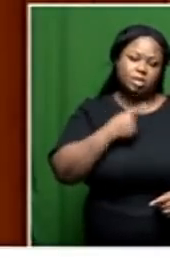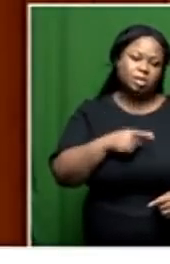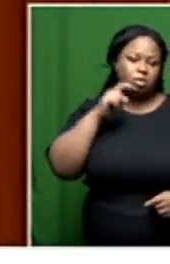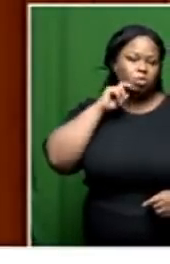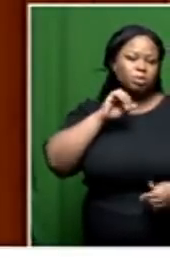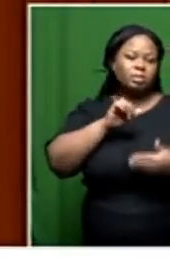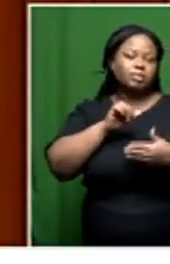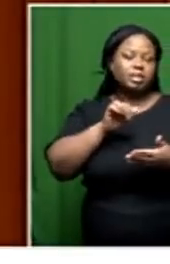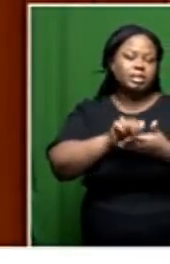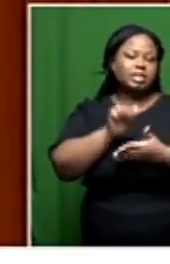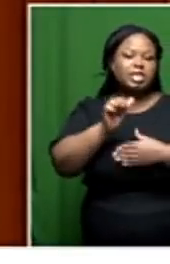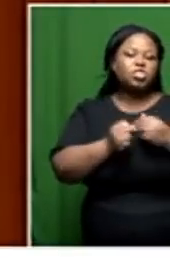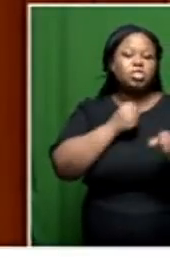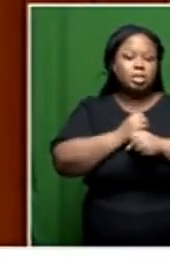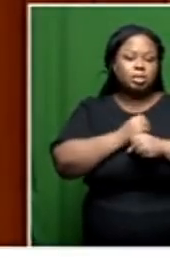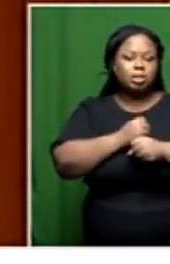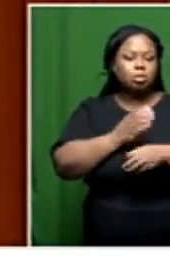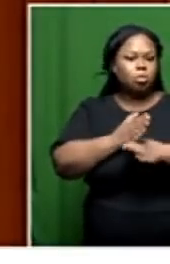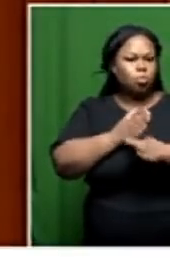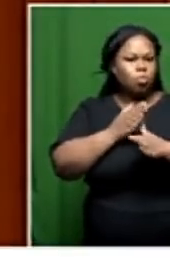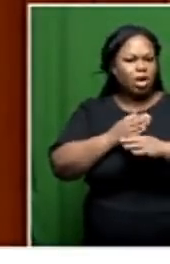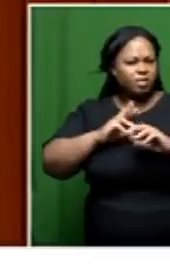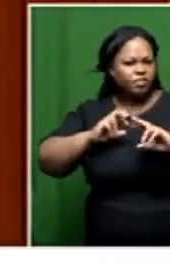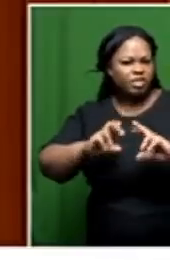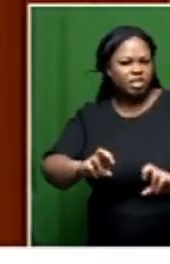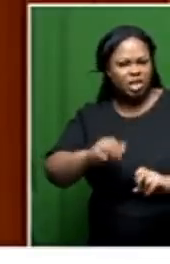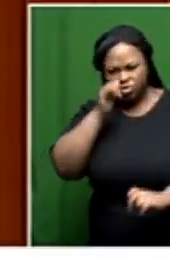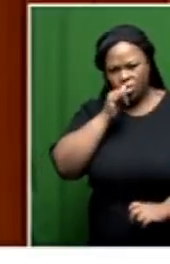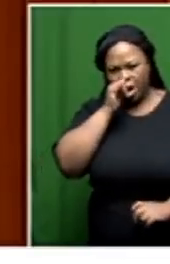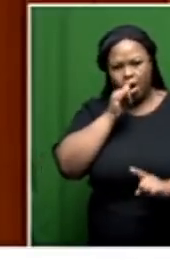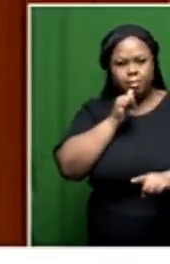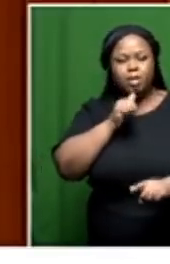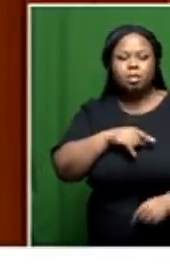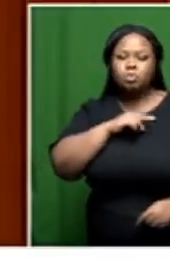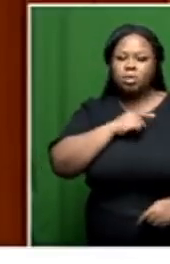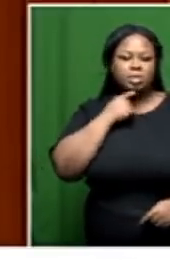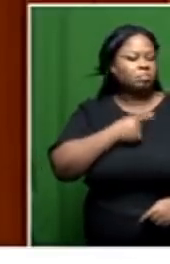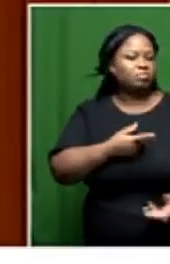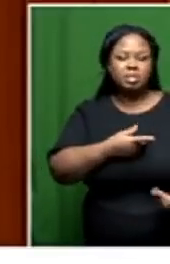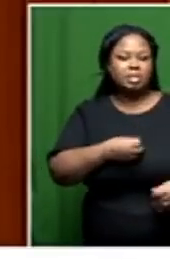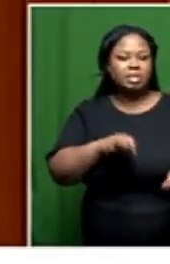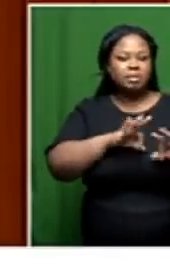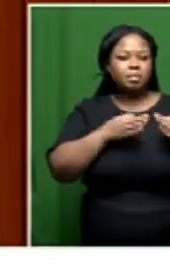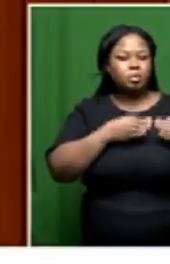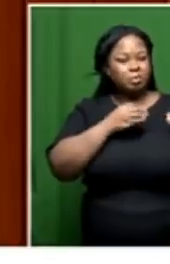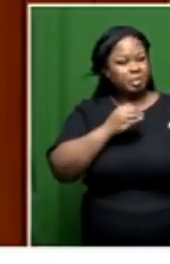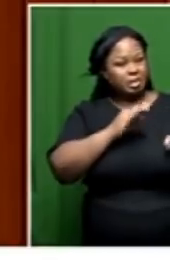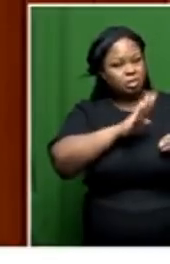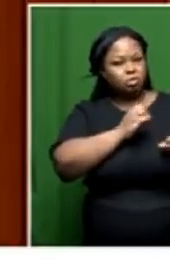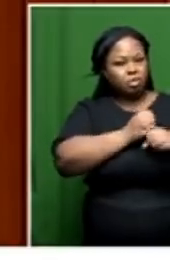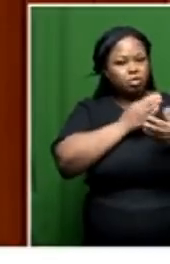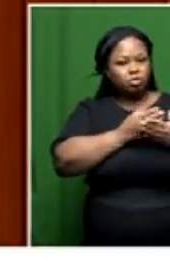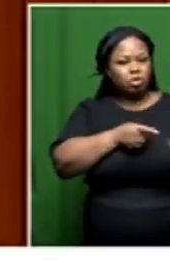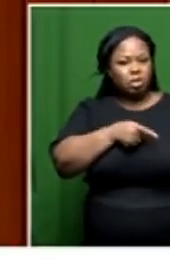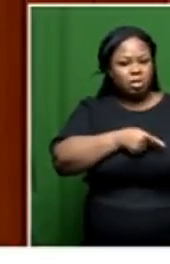16 years in the field forensic officer, says that would be highly unlikely. He claims that the family was too busy, ensuring that the